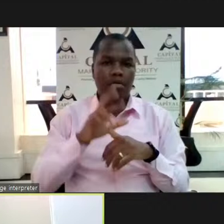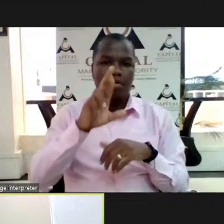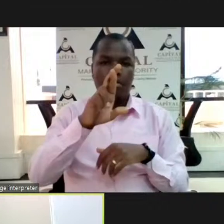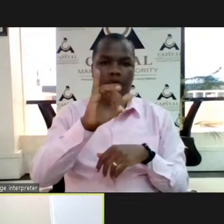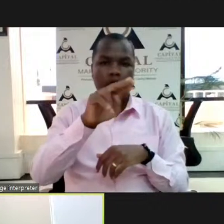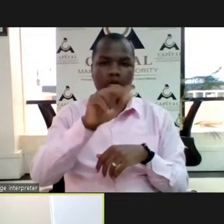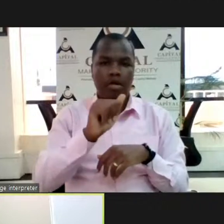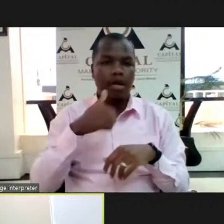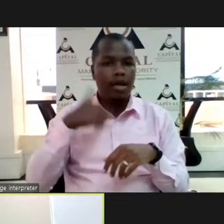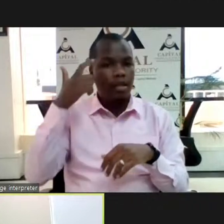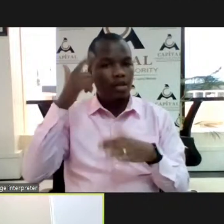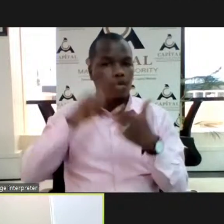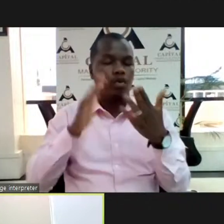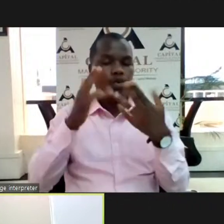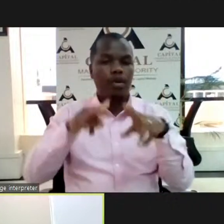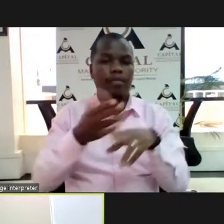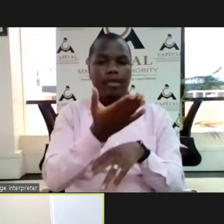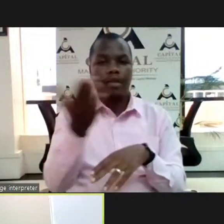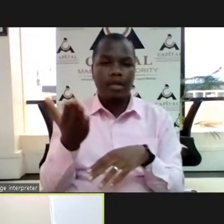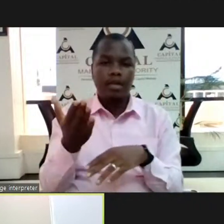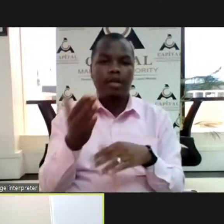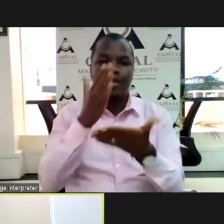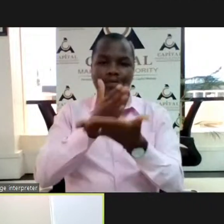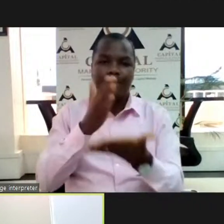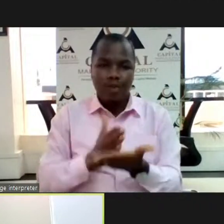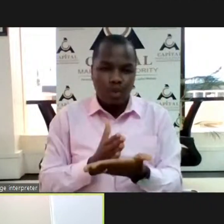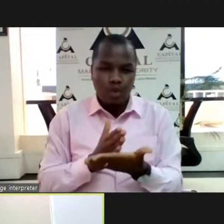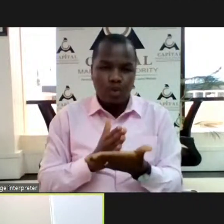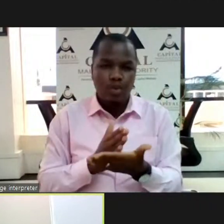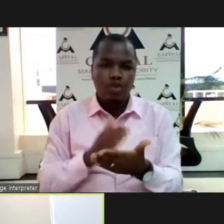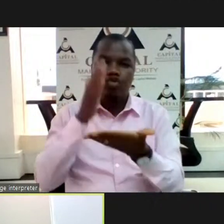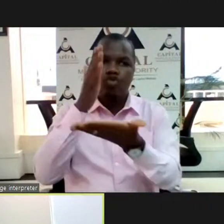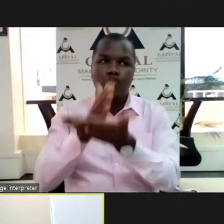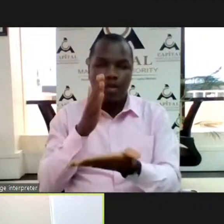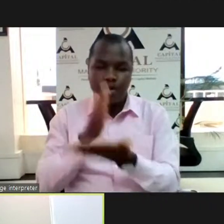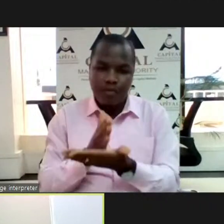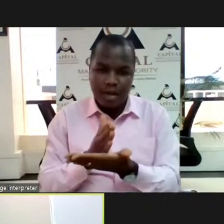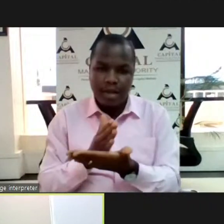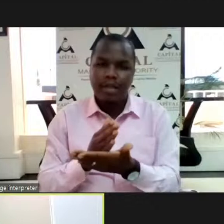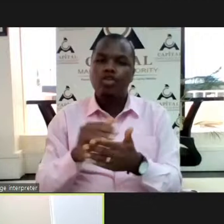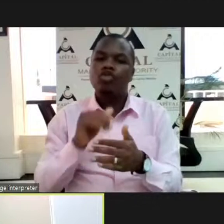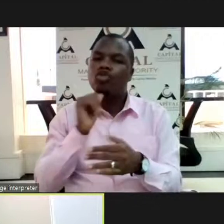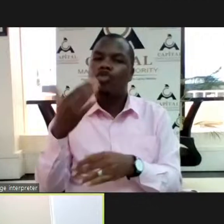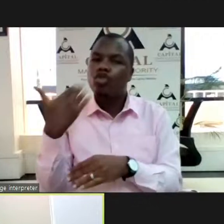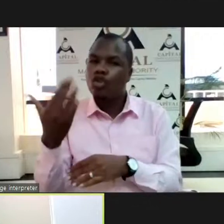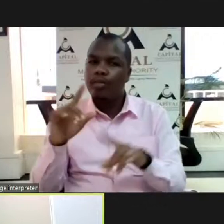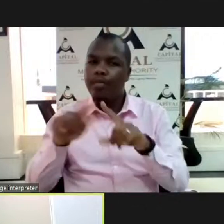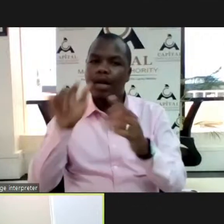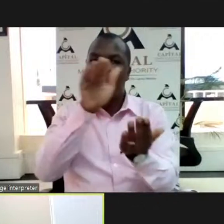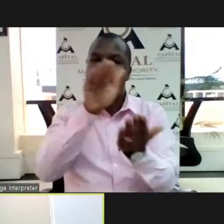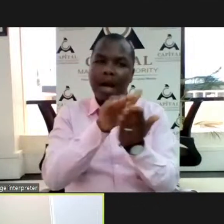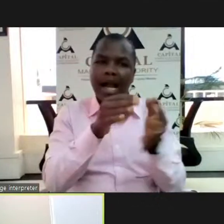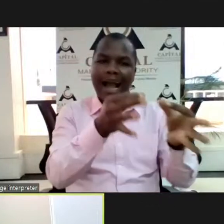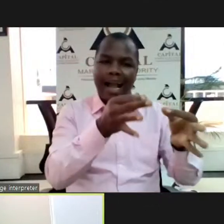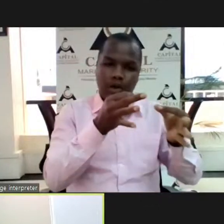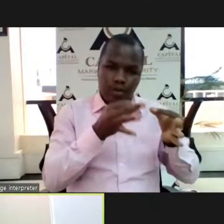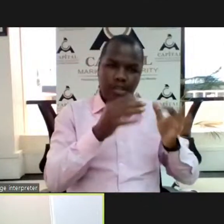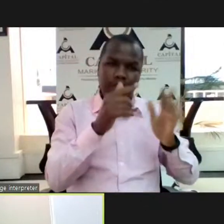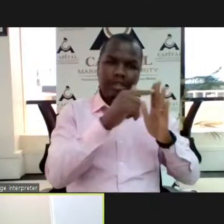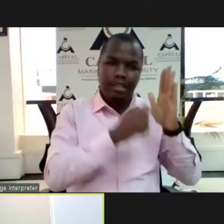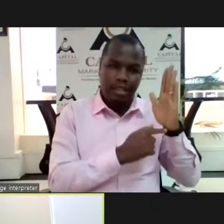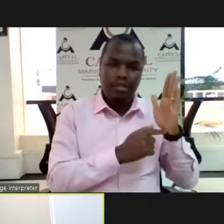I think what would happen there, the verification is really to verify not the documents, but the bank account